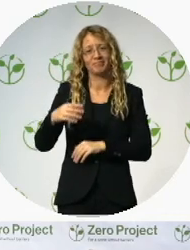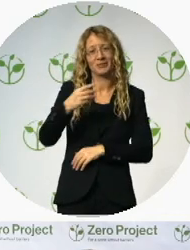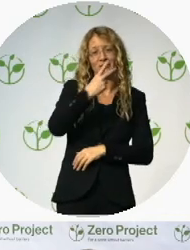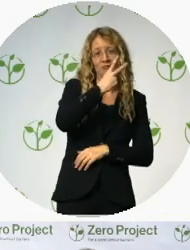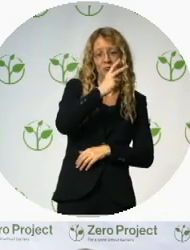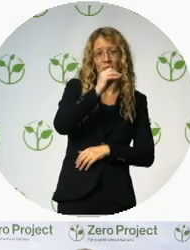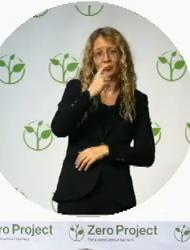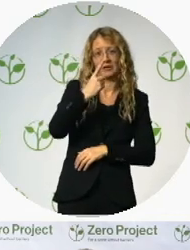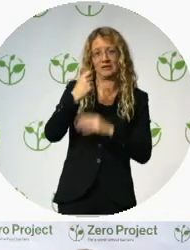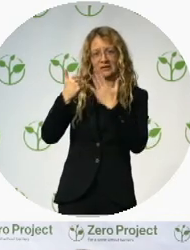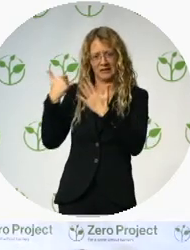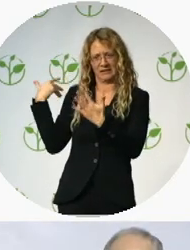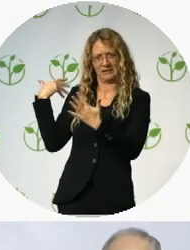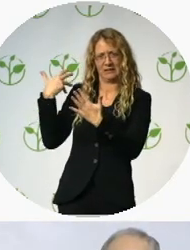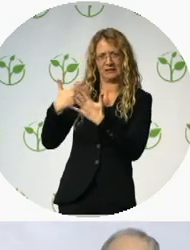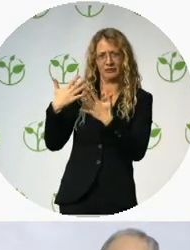served.